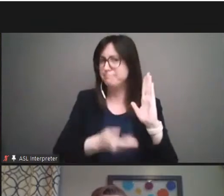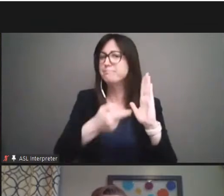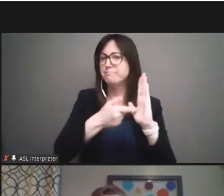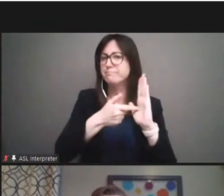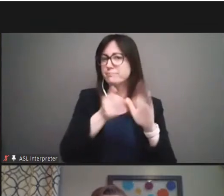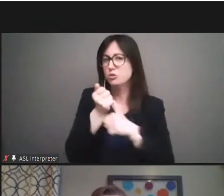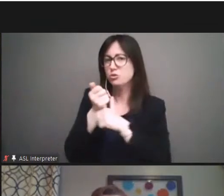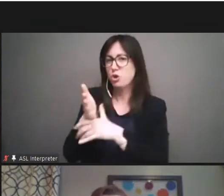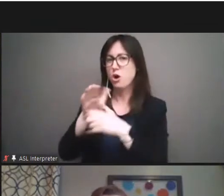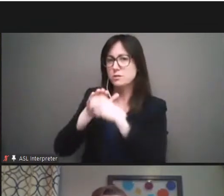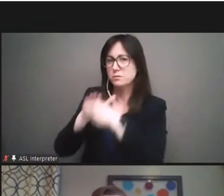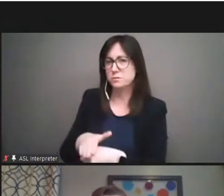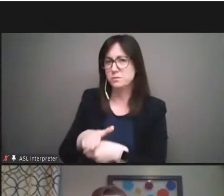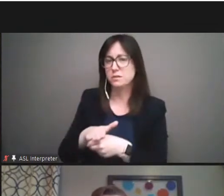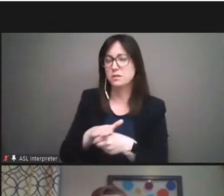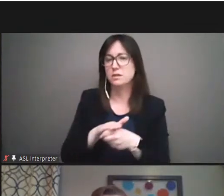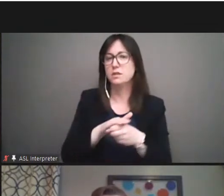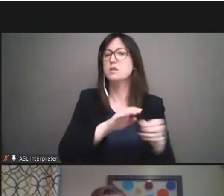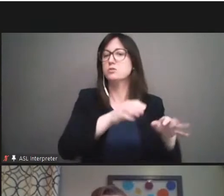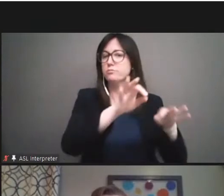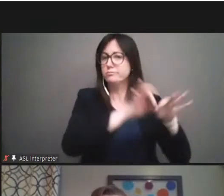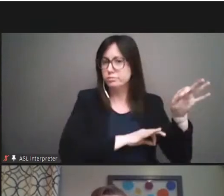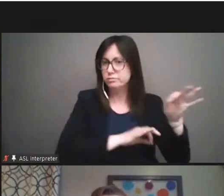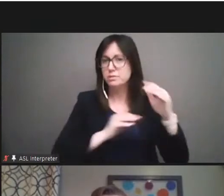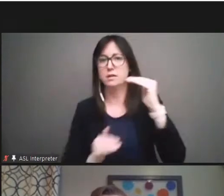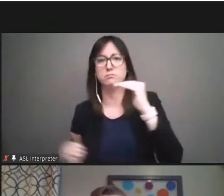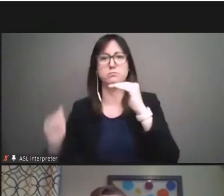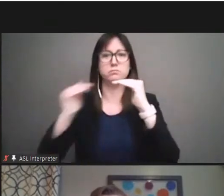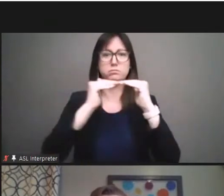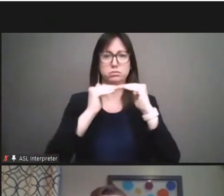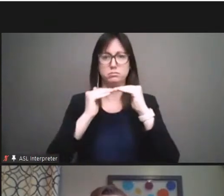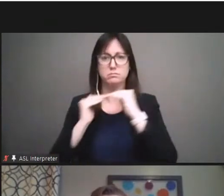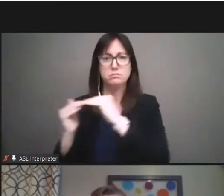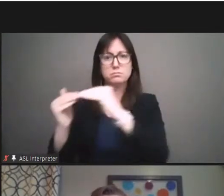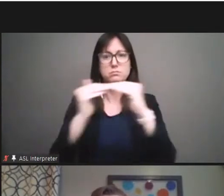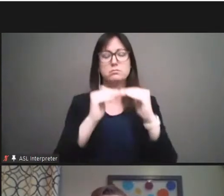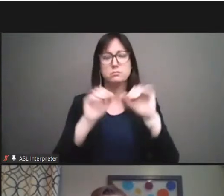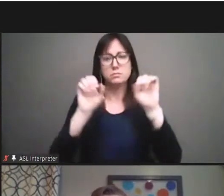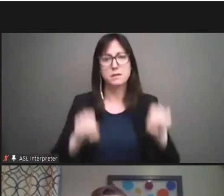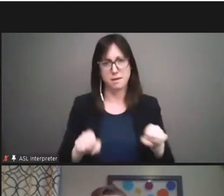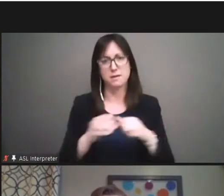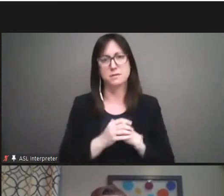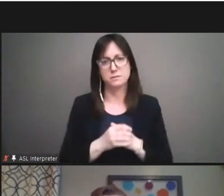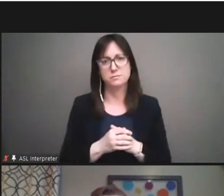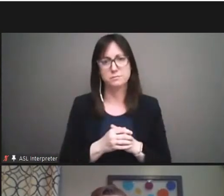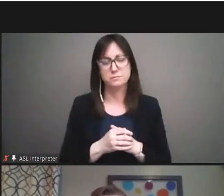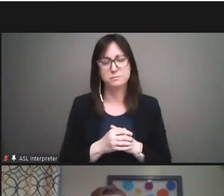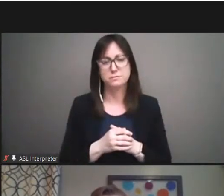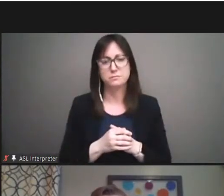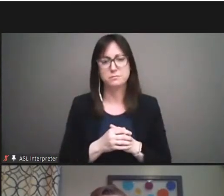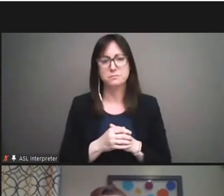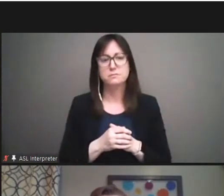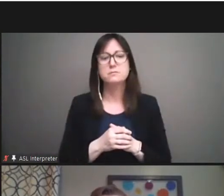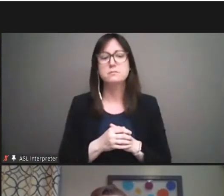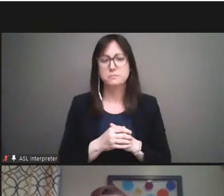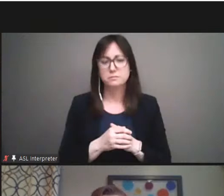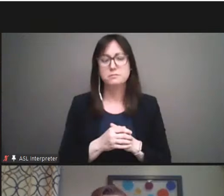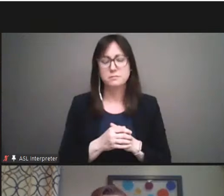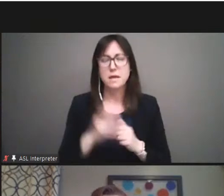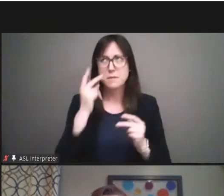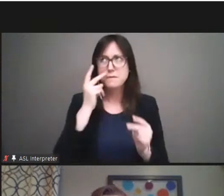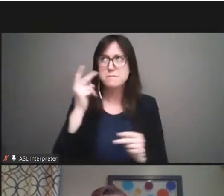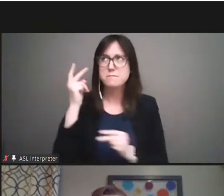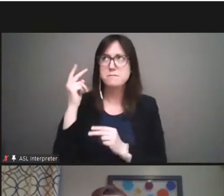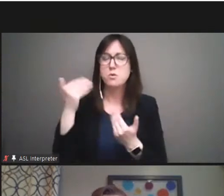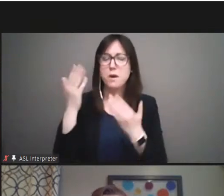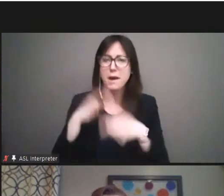equal dignity in whatever space. And I think about really key aspects of that movement in